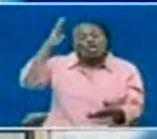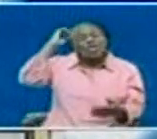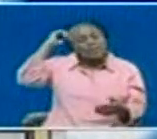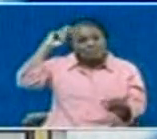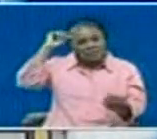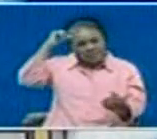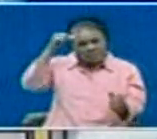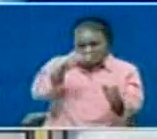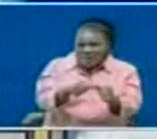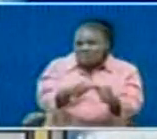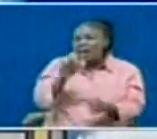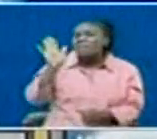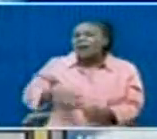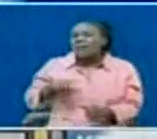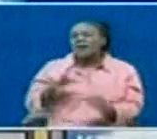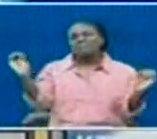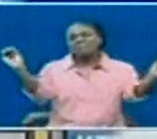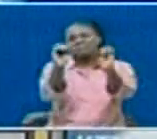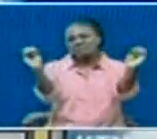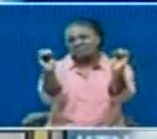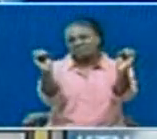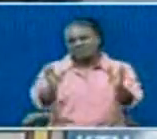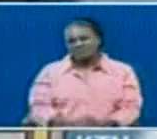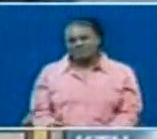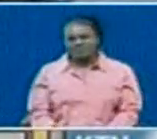who or where the mother is.